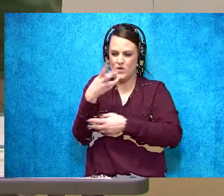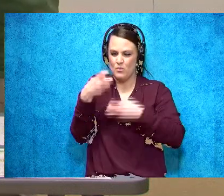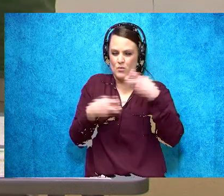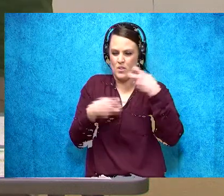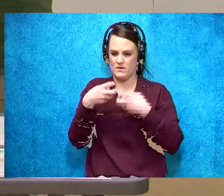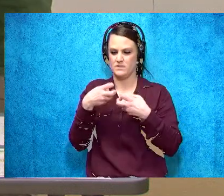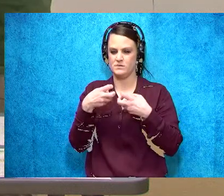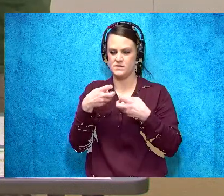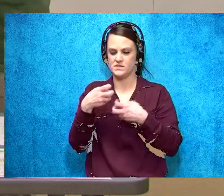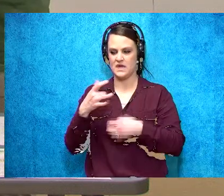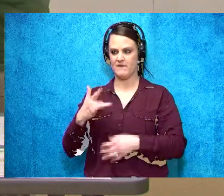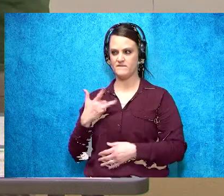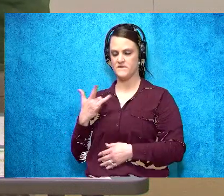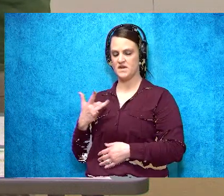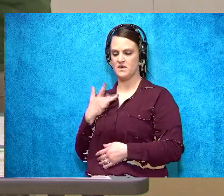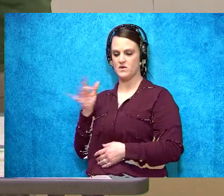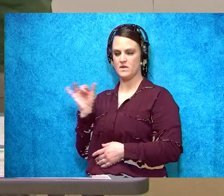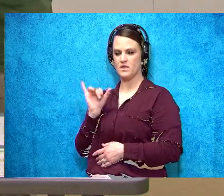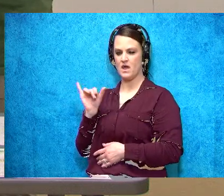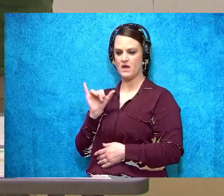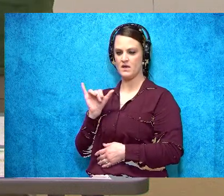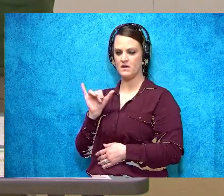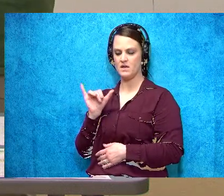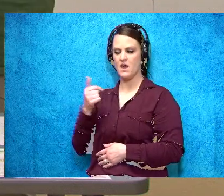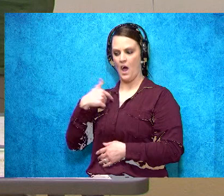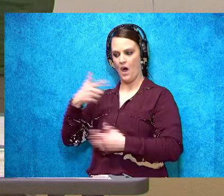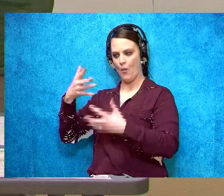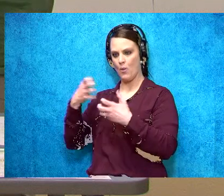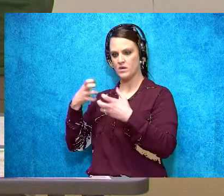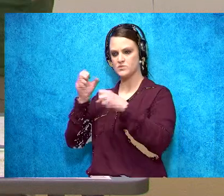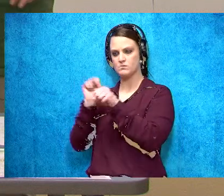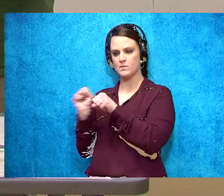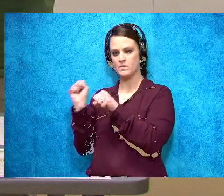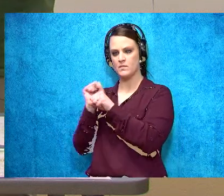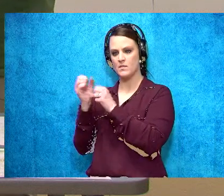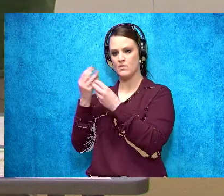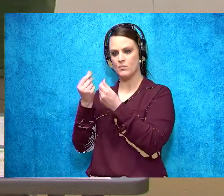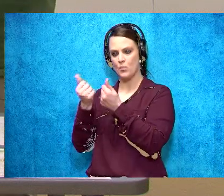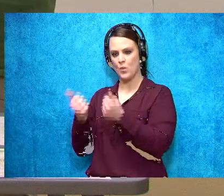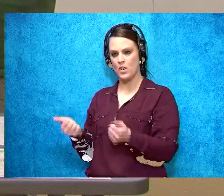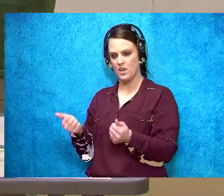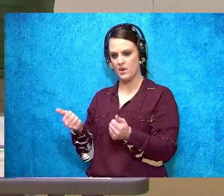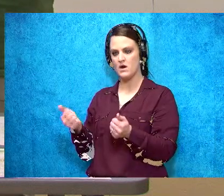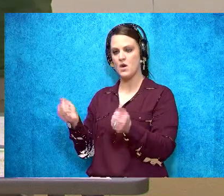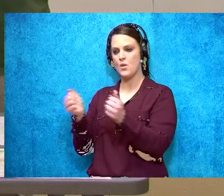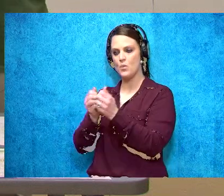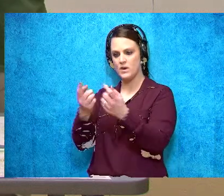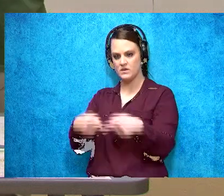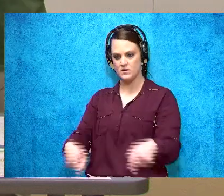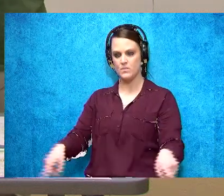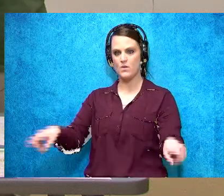felt like I would like to work through with you to answer any